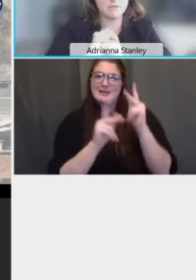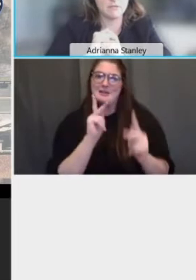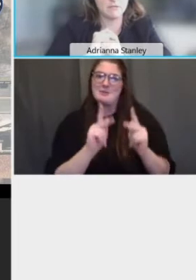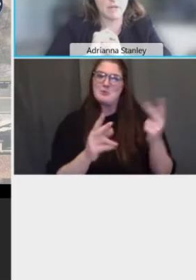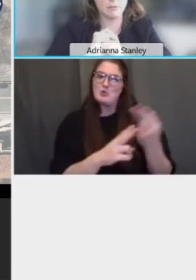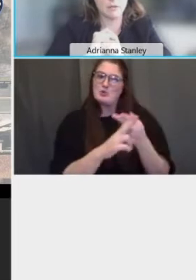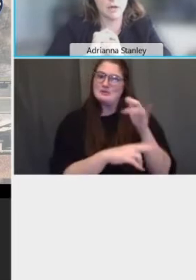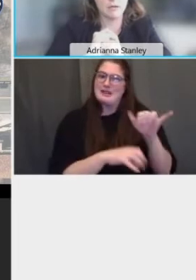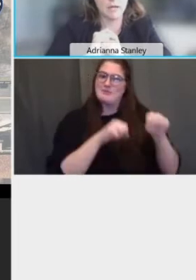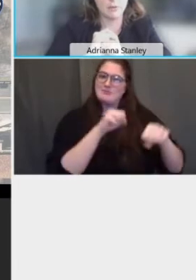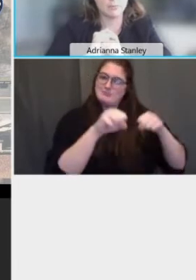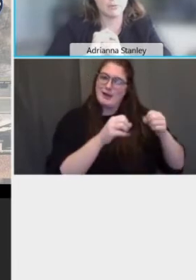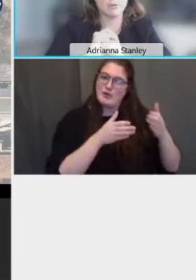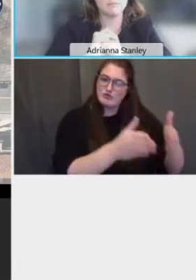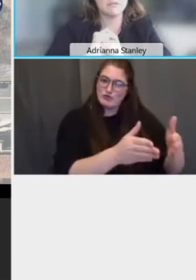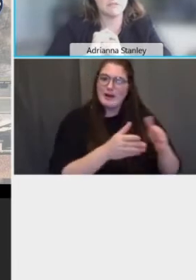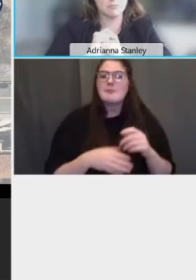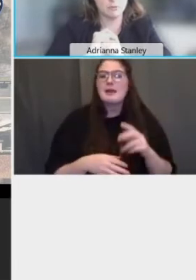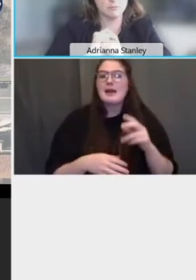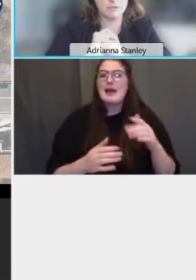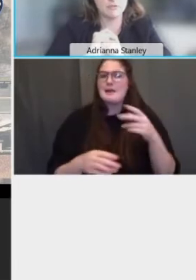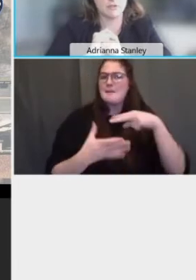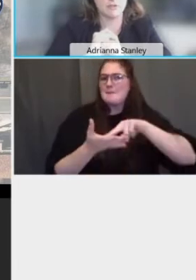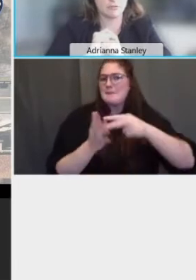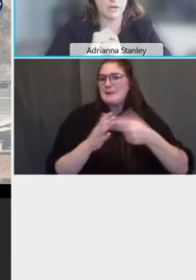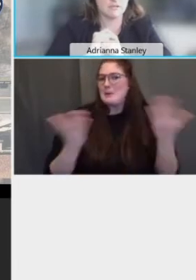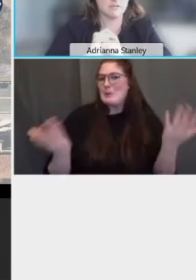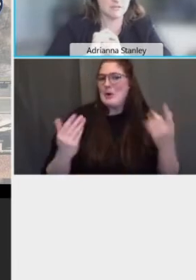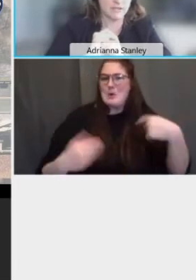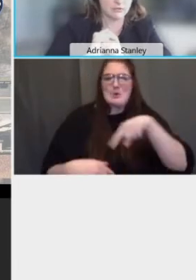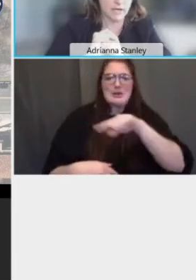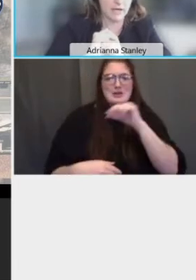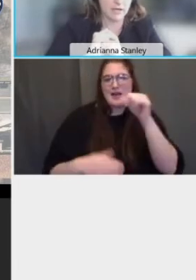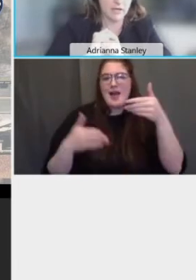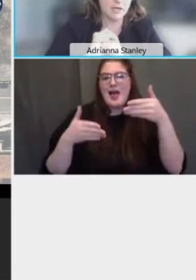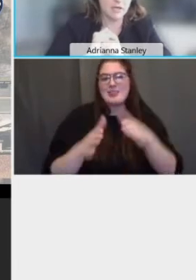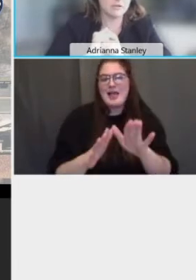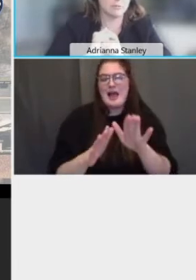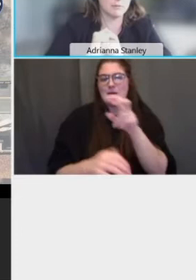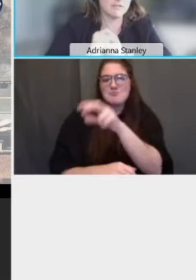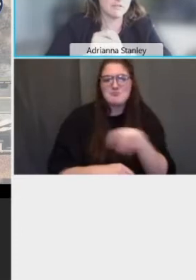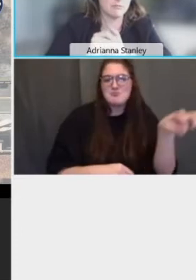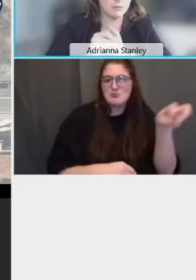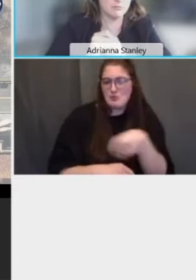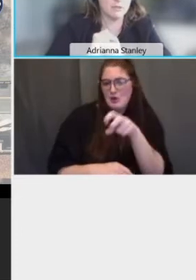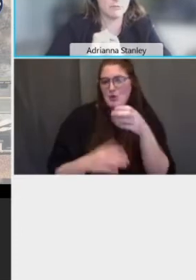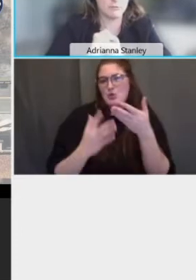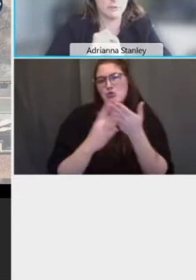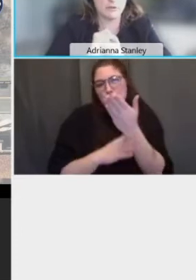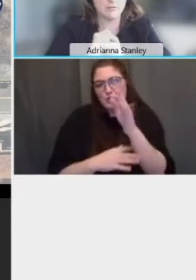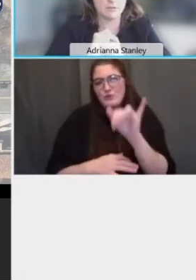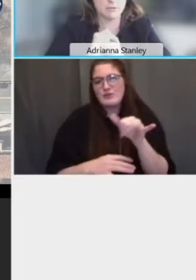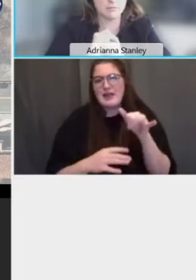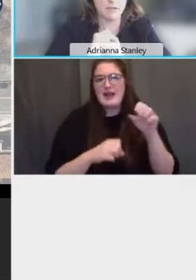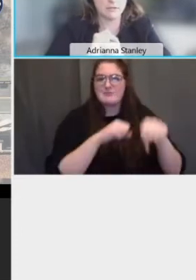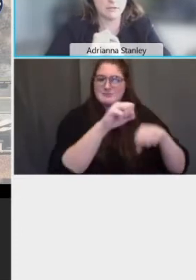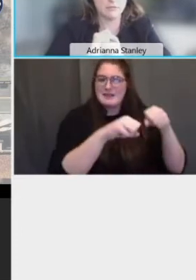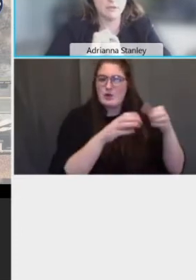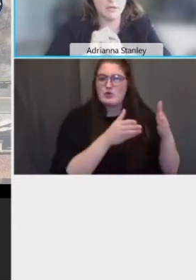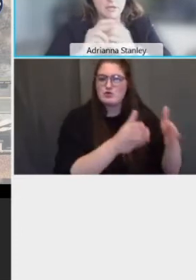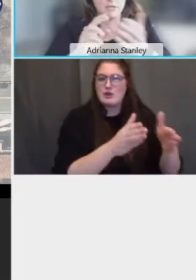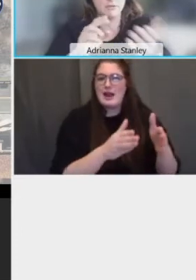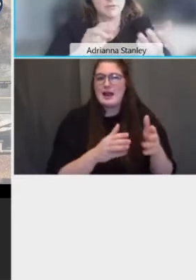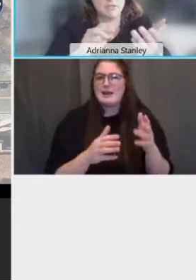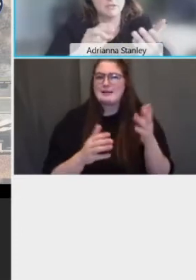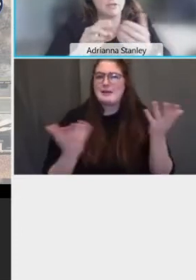that means is that we're not allowing permissive movements across the cycle track. So a permissive movement from a driver's